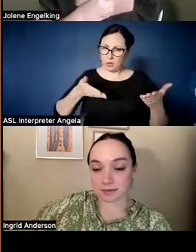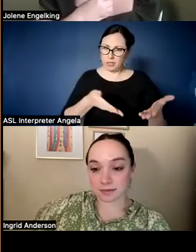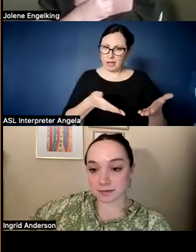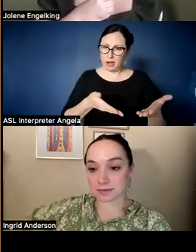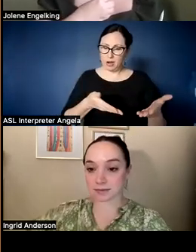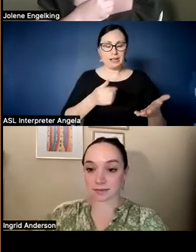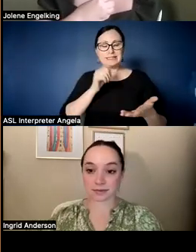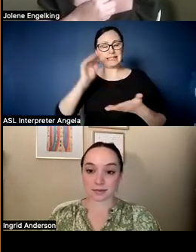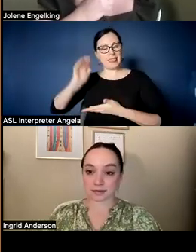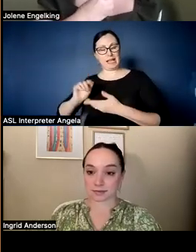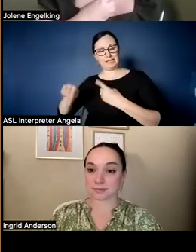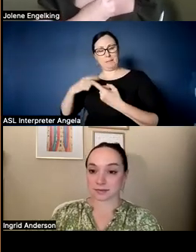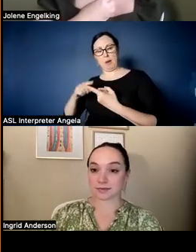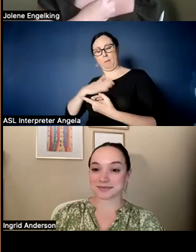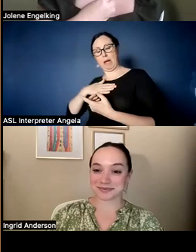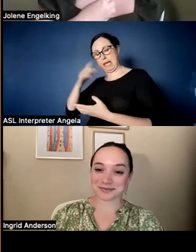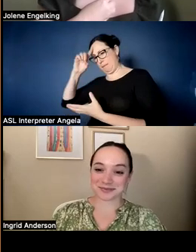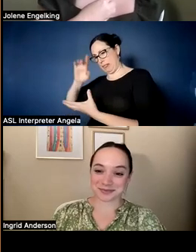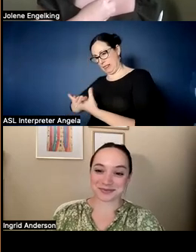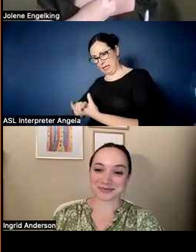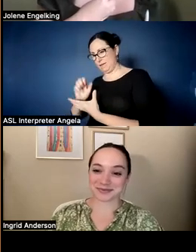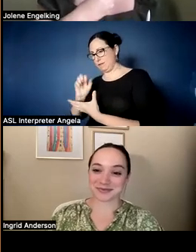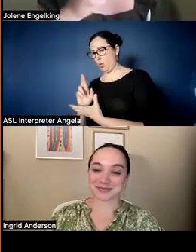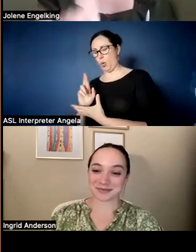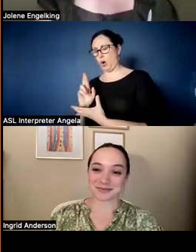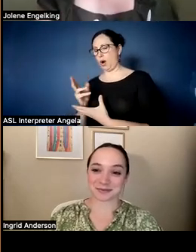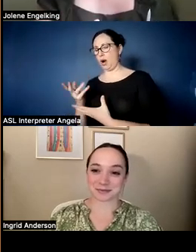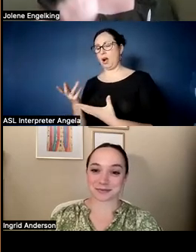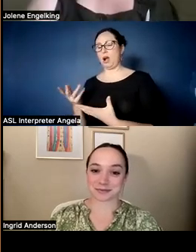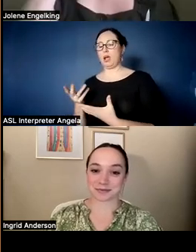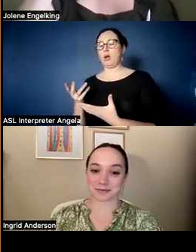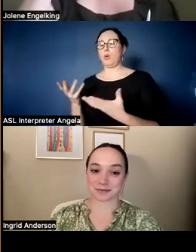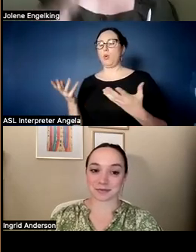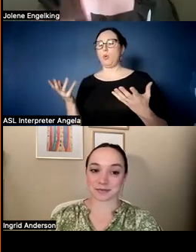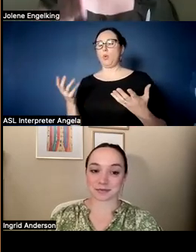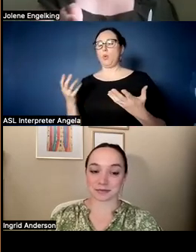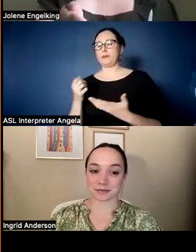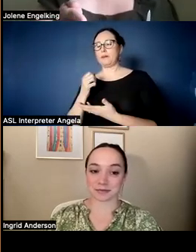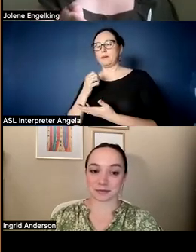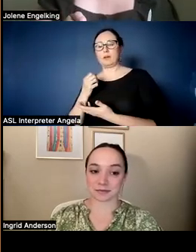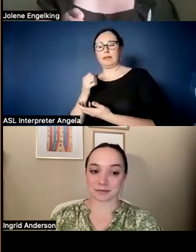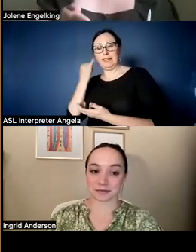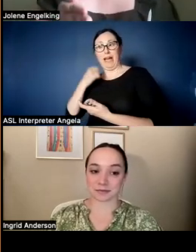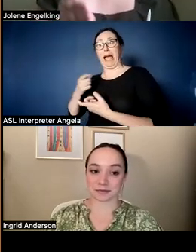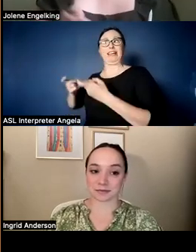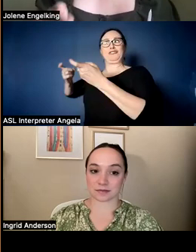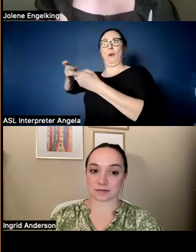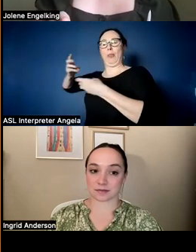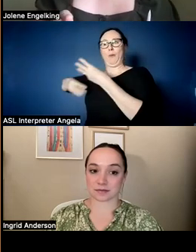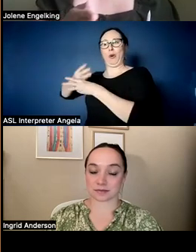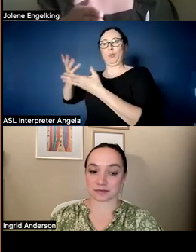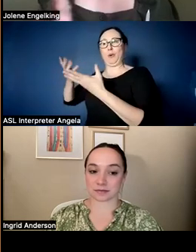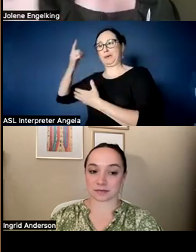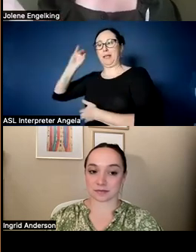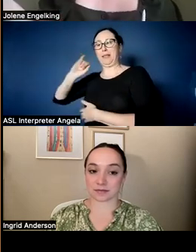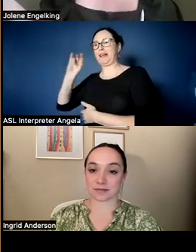beliefs and what a Jolene run world would look like. And it's really more so about how are we best able to come into this space to meet the needs of